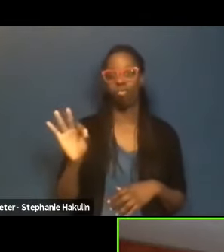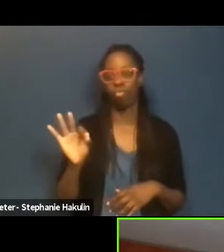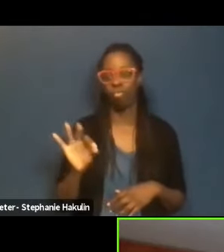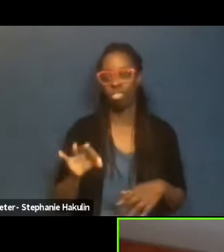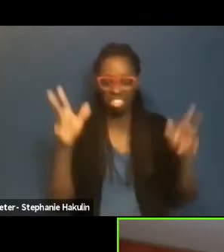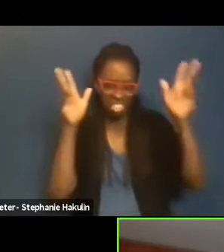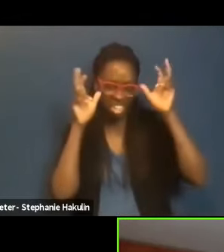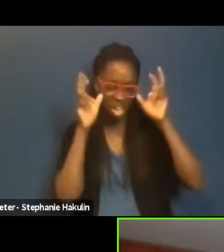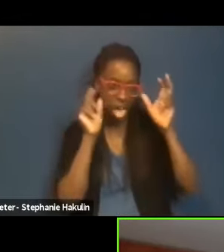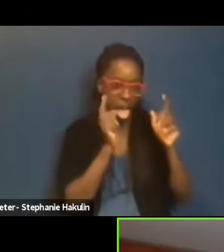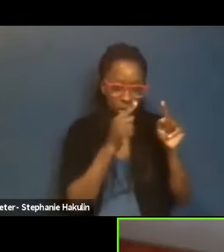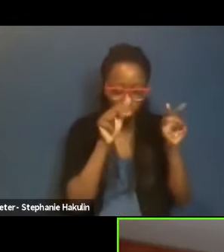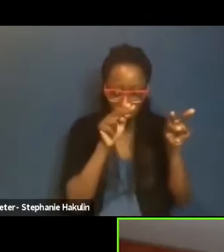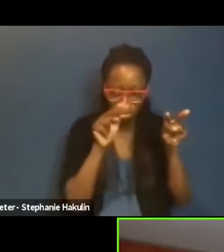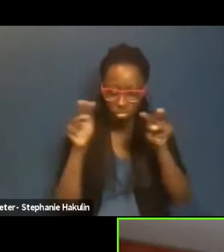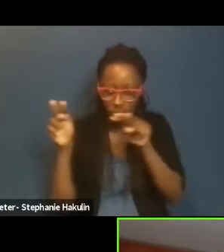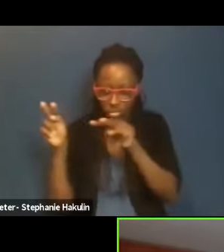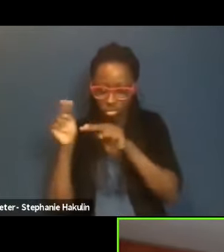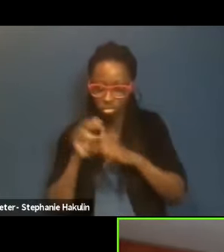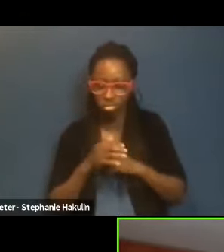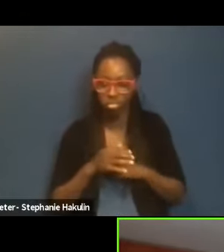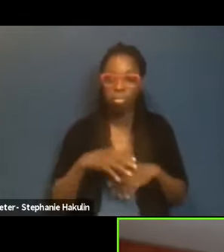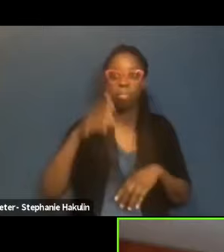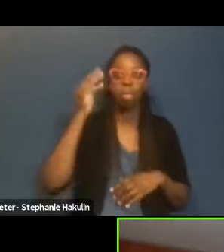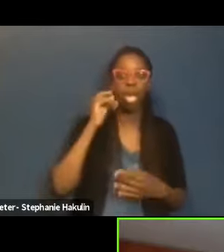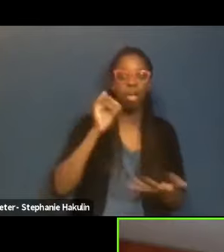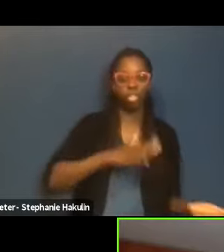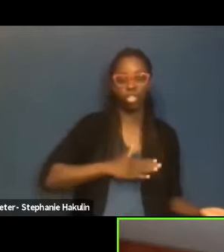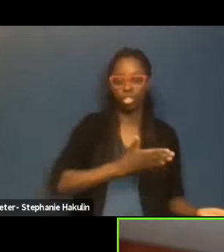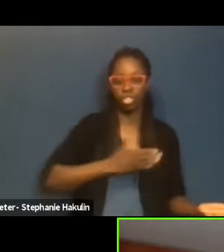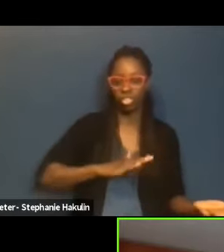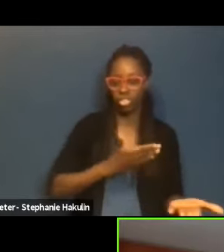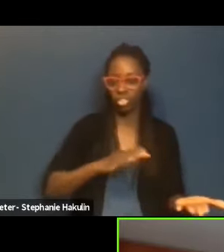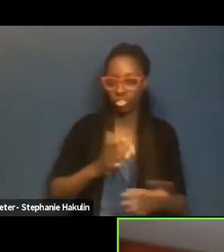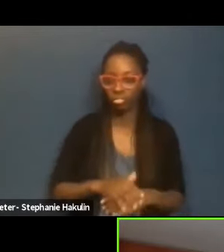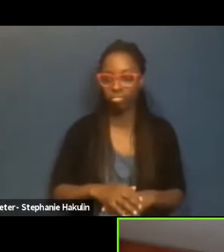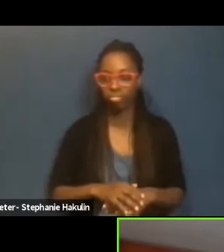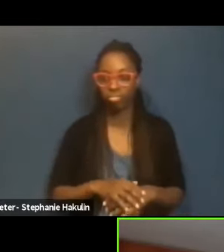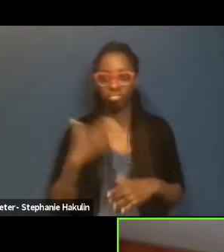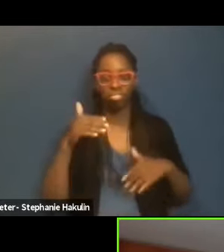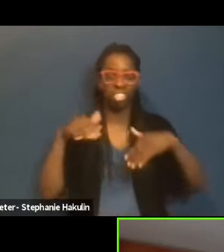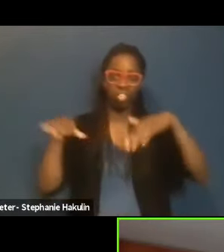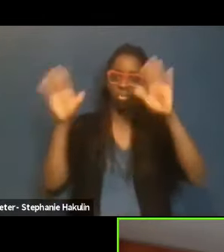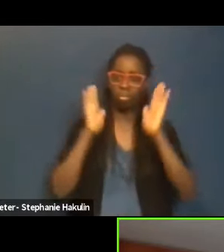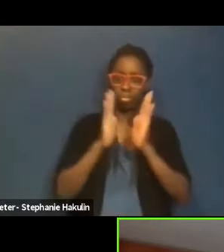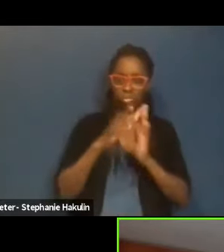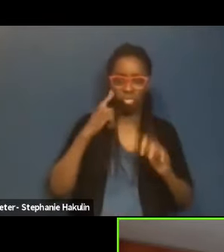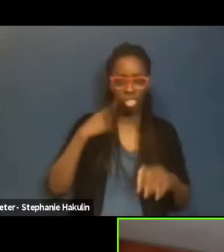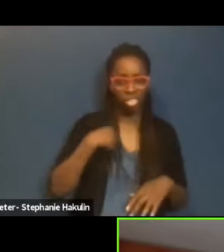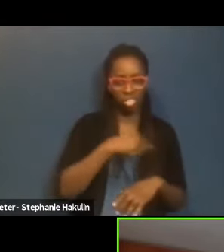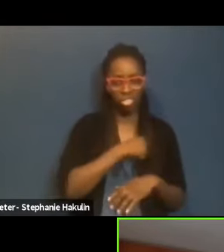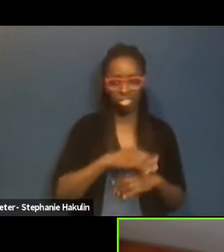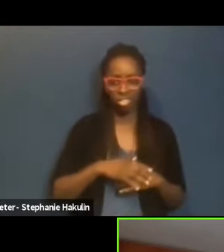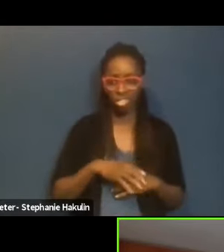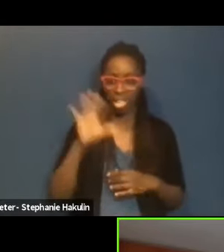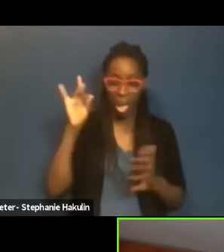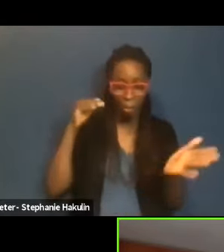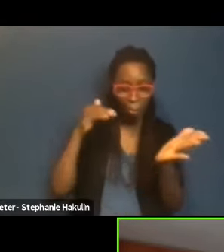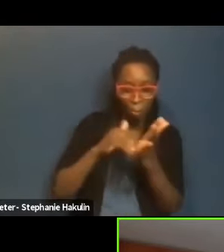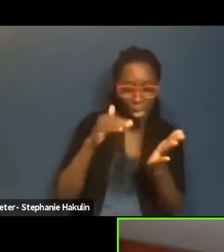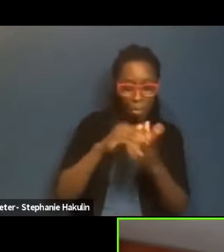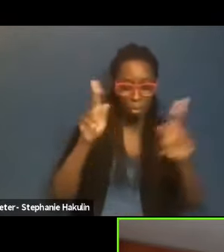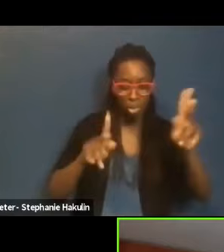de la Generación, yo no me dejo, ruega por nosotros. Your 8 million children seated across the